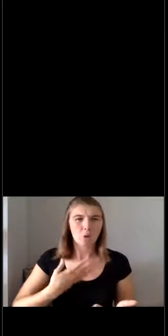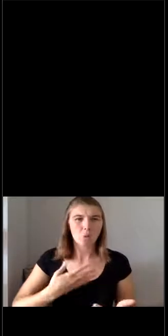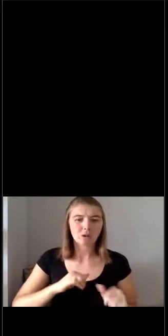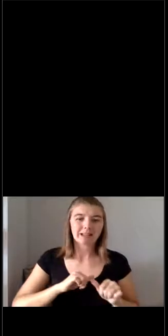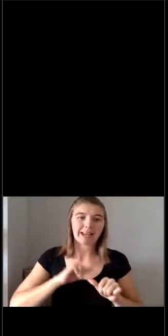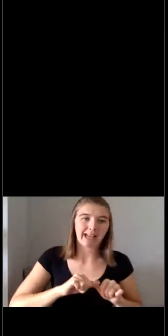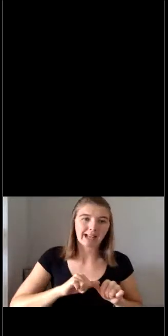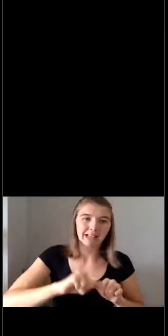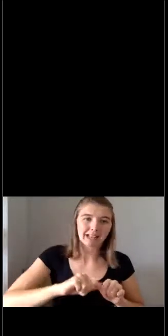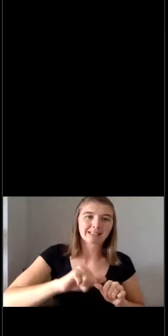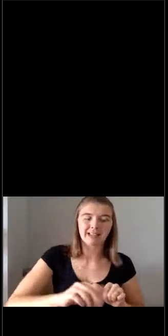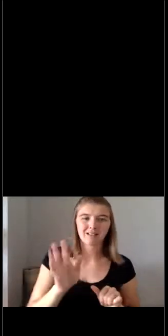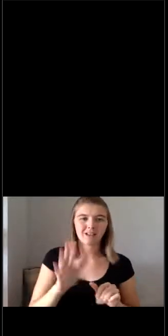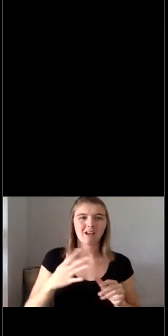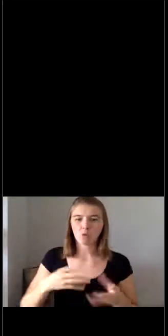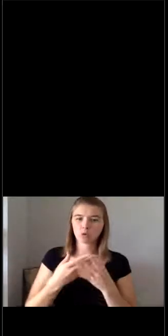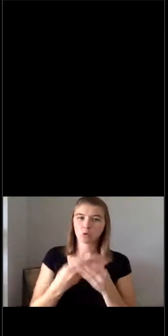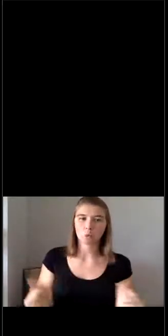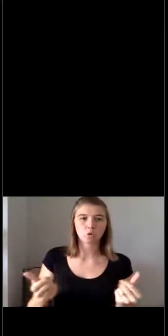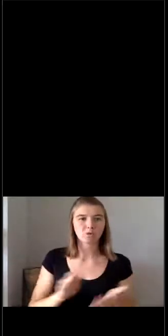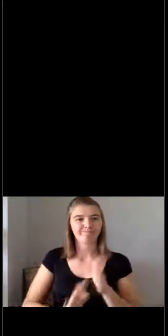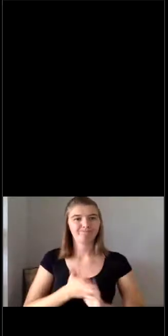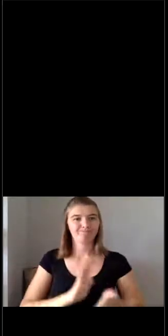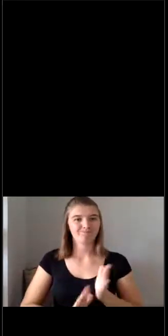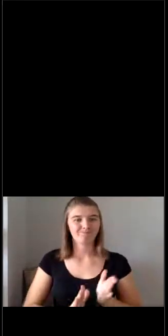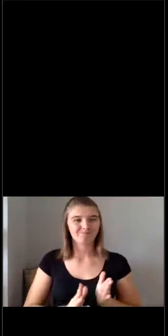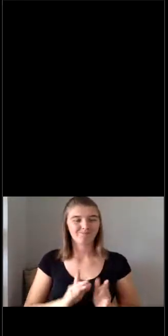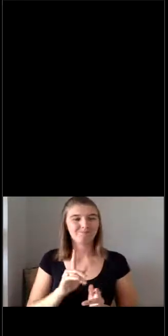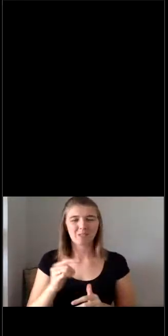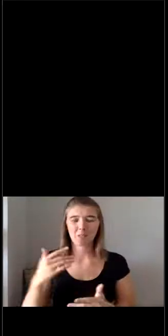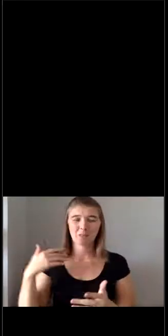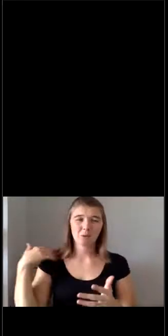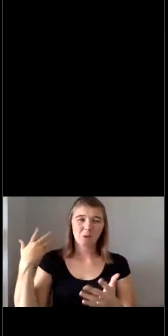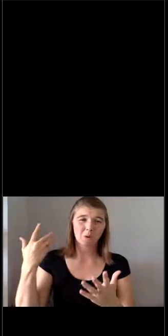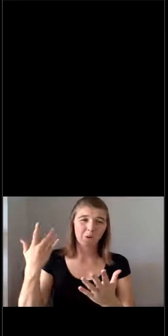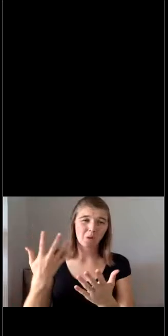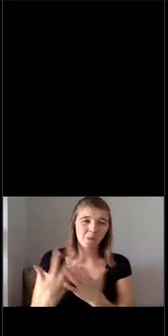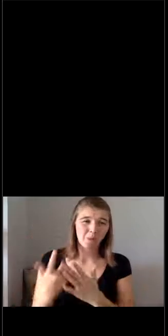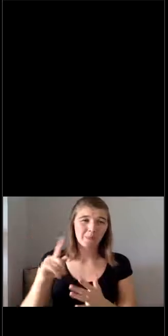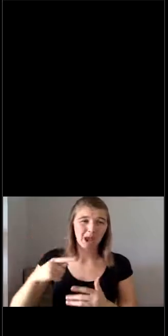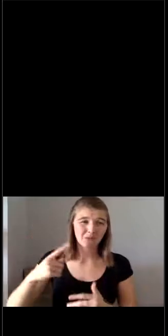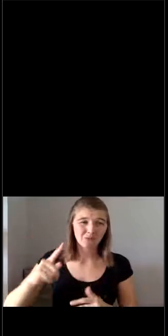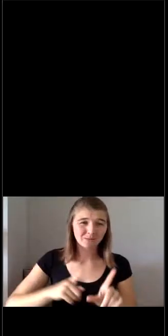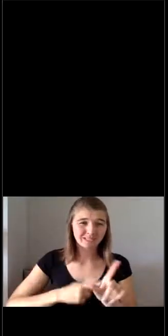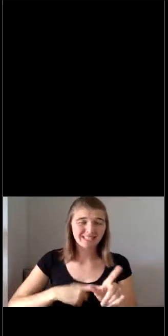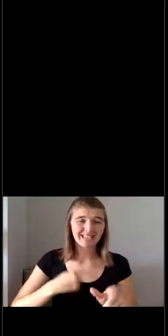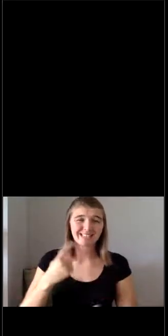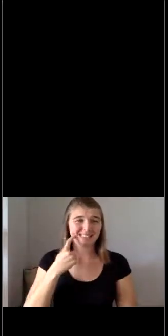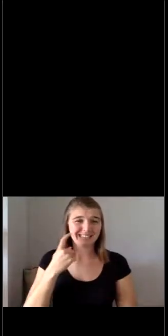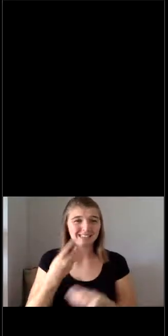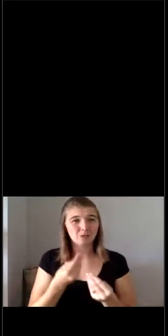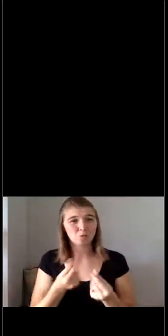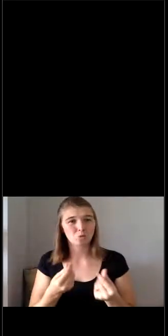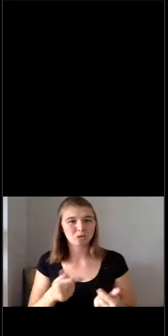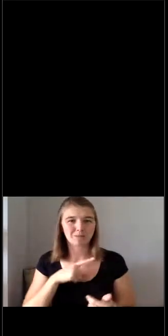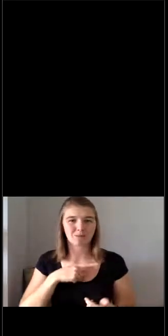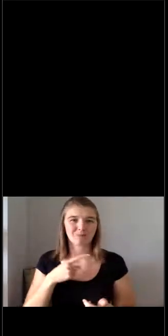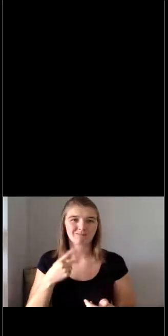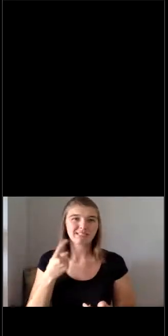better. Now, for thousands of years, it was relatively easy to find solutions because we just needed food, we needed shelter, we needed